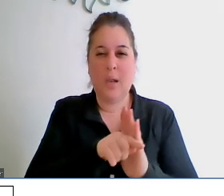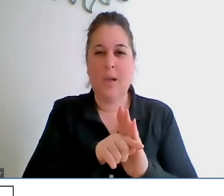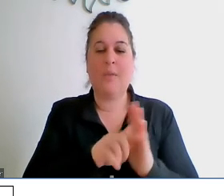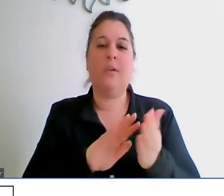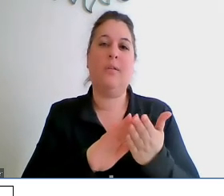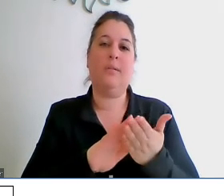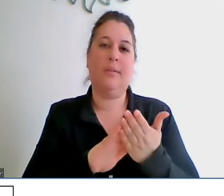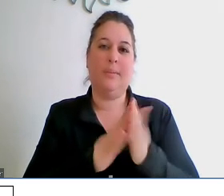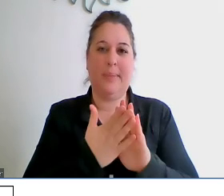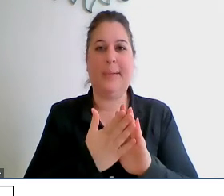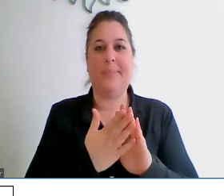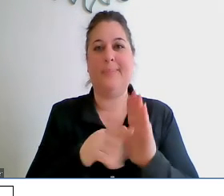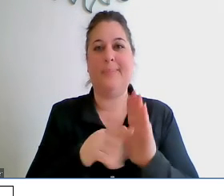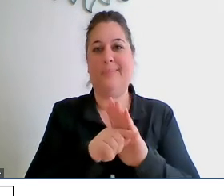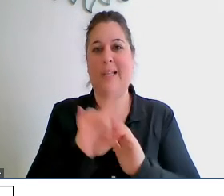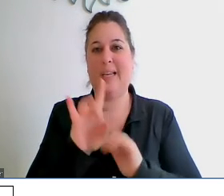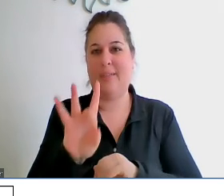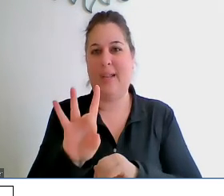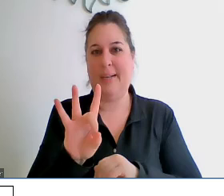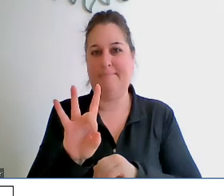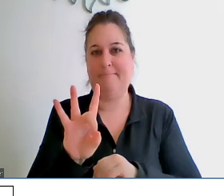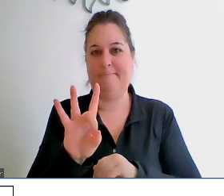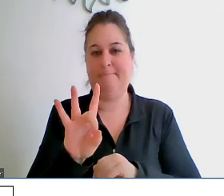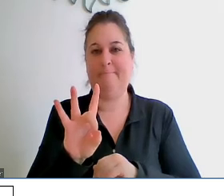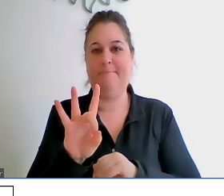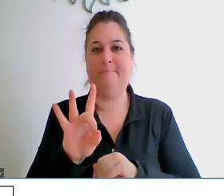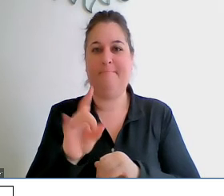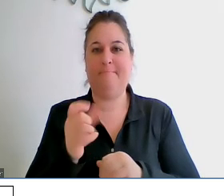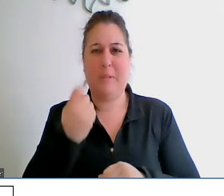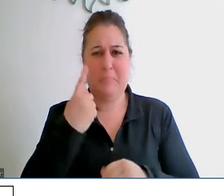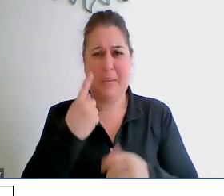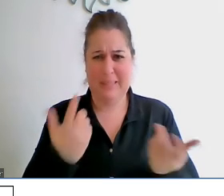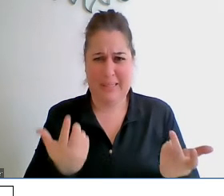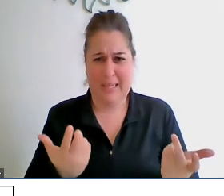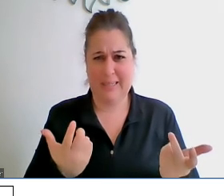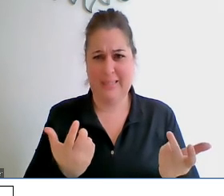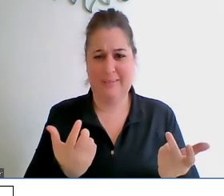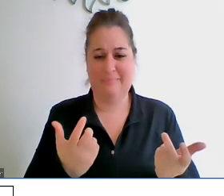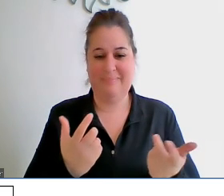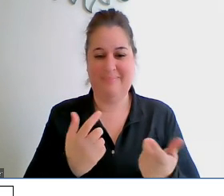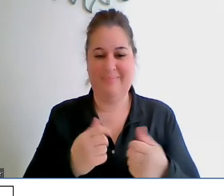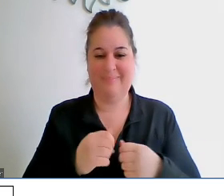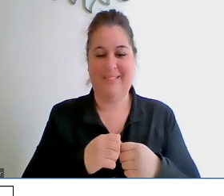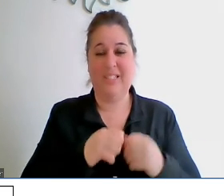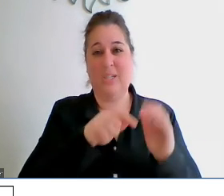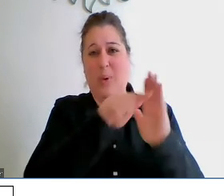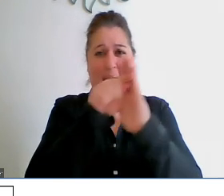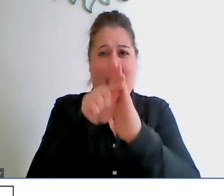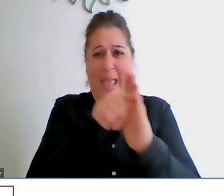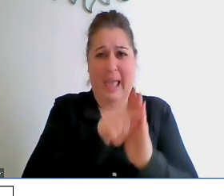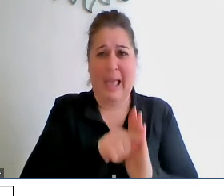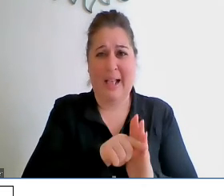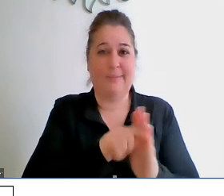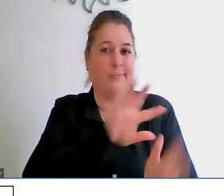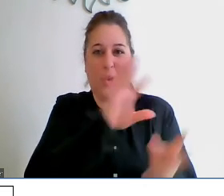Makes sense, because if you do 5 negatives and 3 negatives, nothing cancels. Add them all up, you get